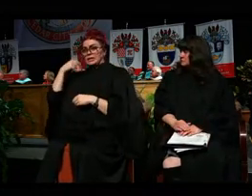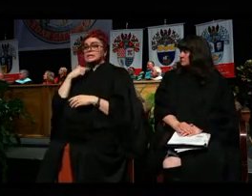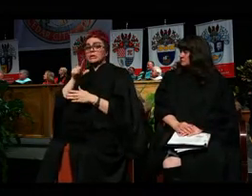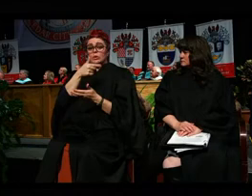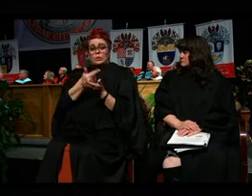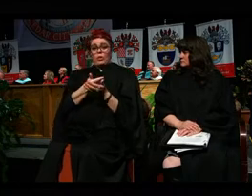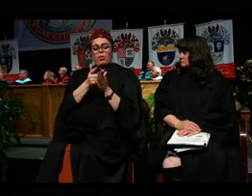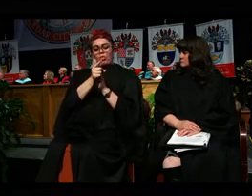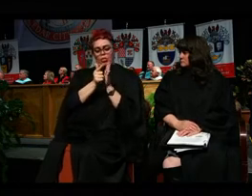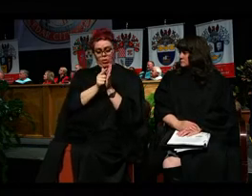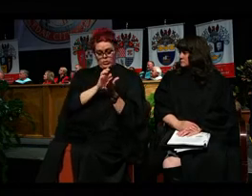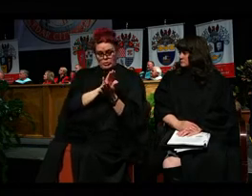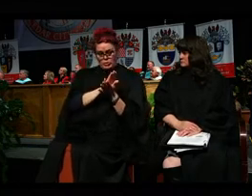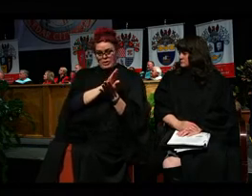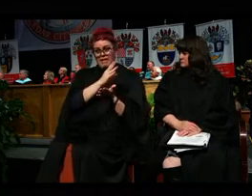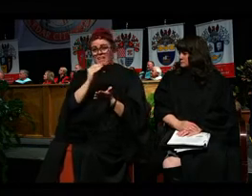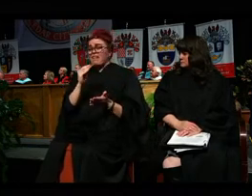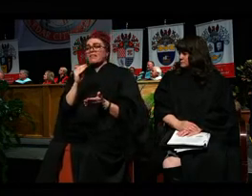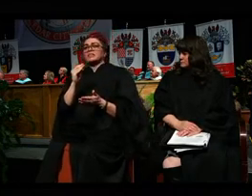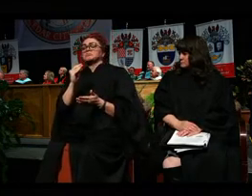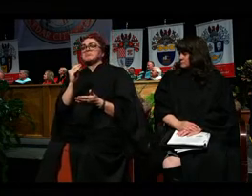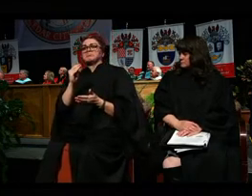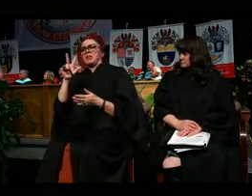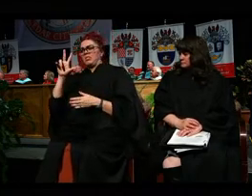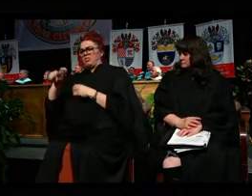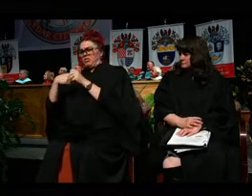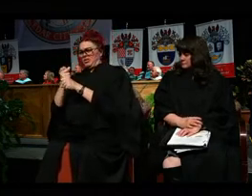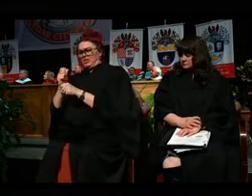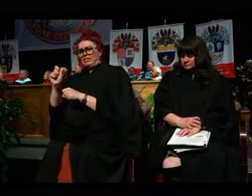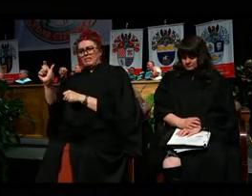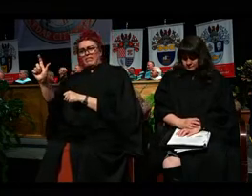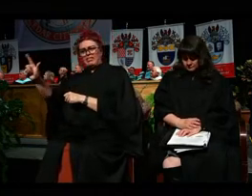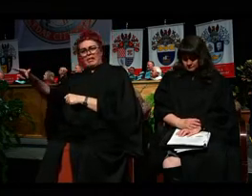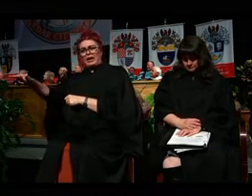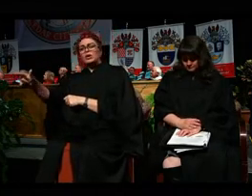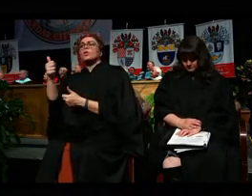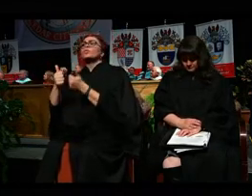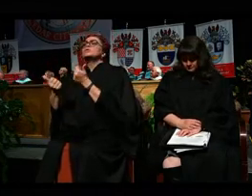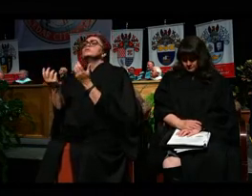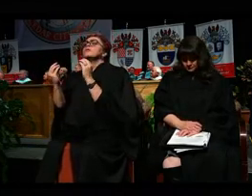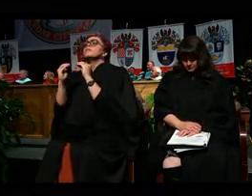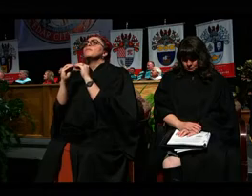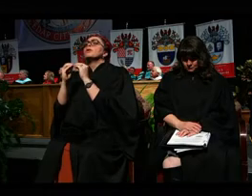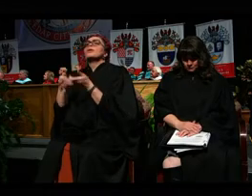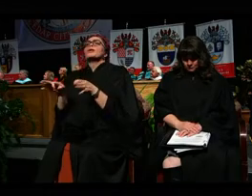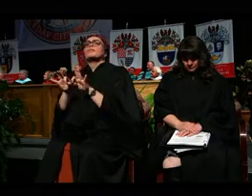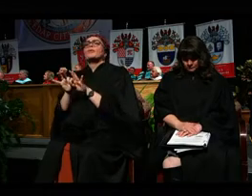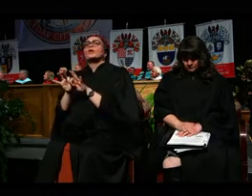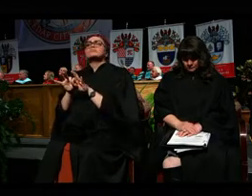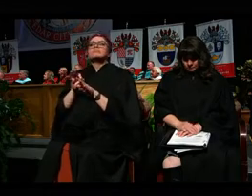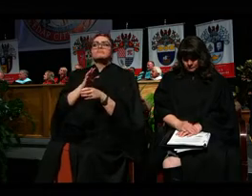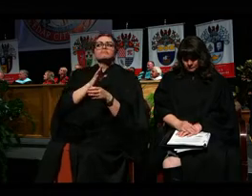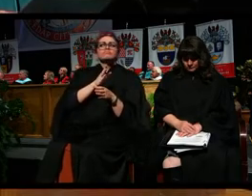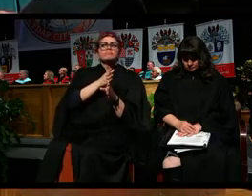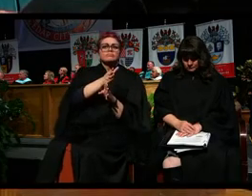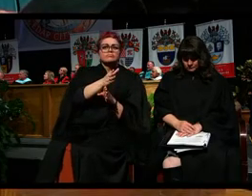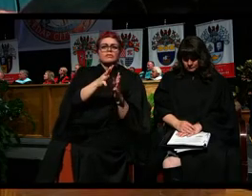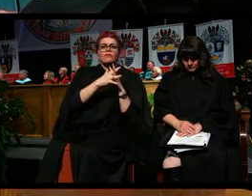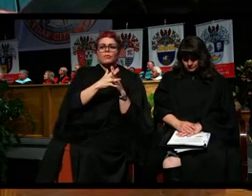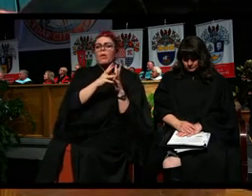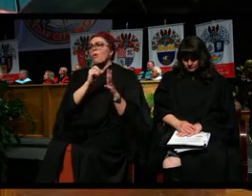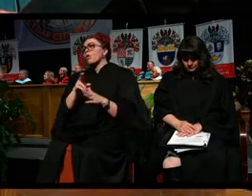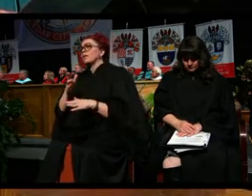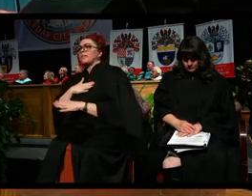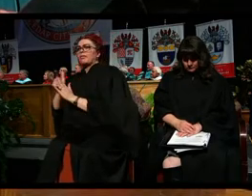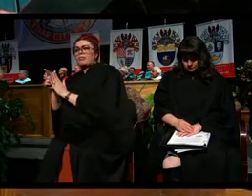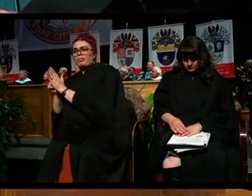And I'm not sure now, these 30 years later, that what was most important. And I'm really grateful. So I'm honored